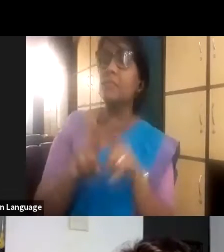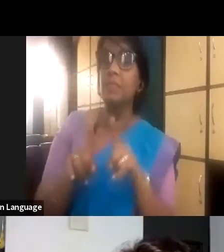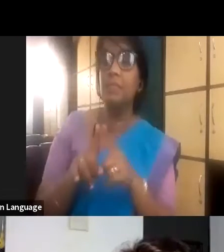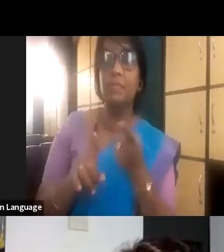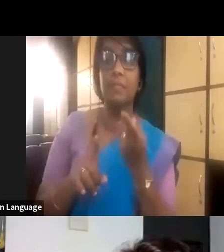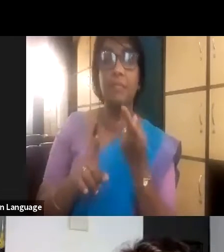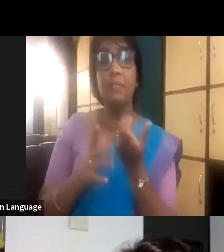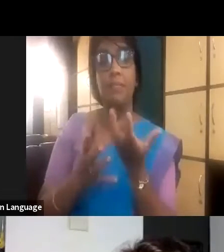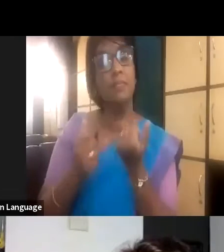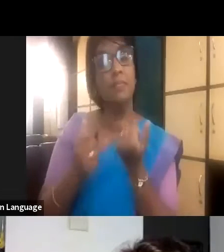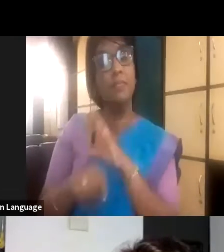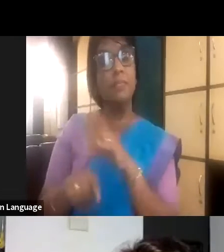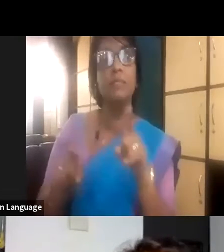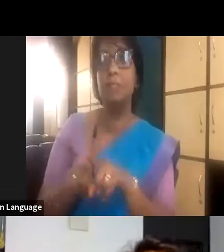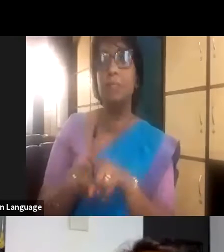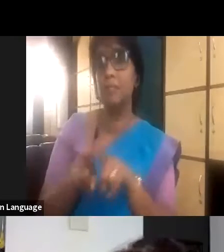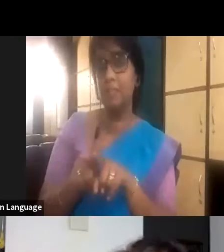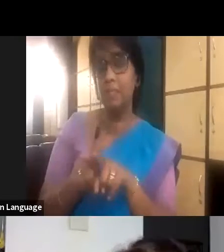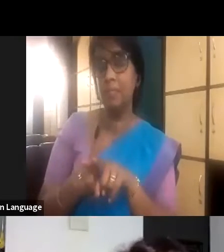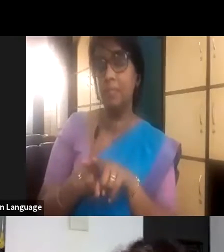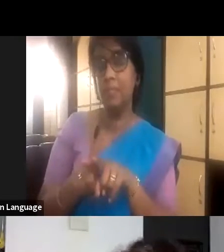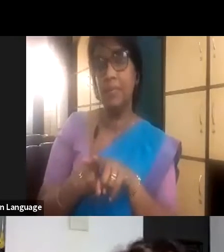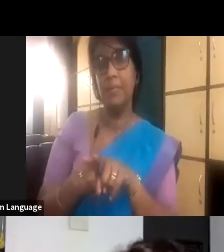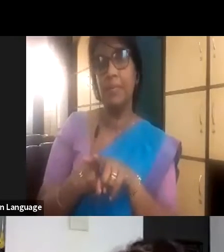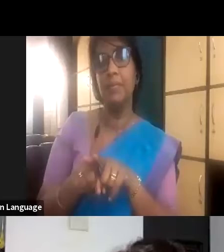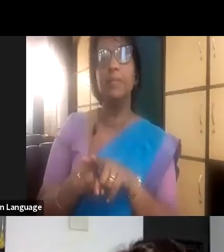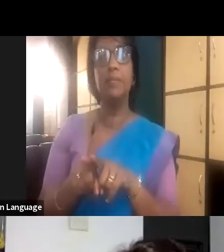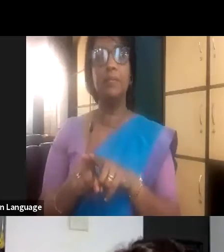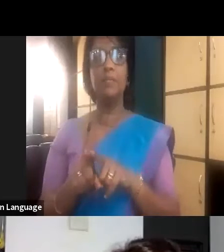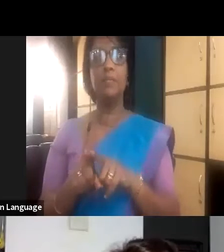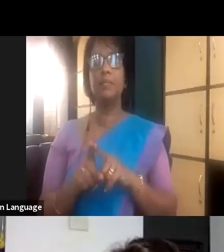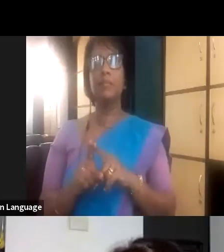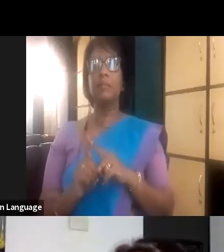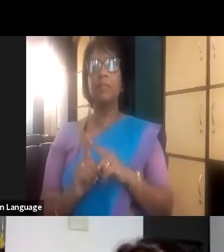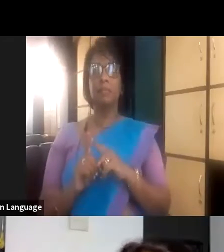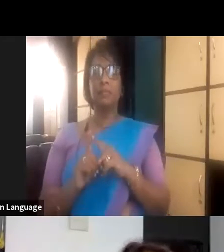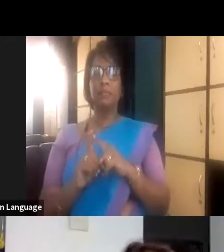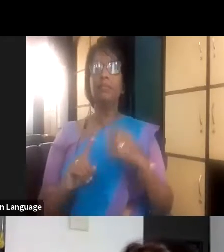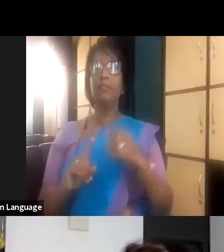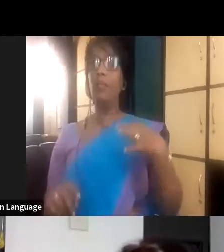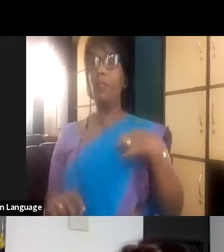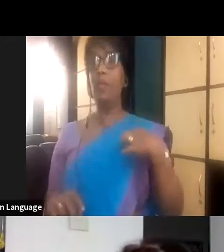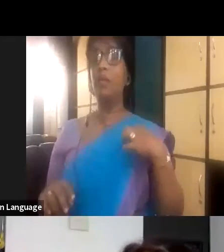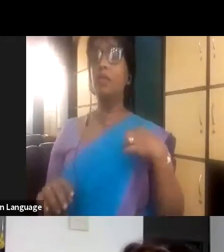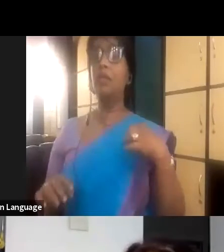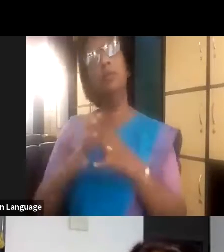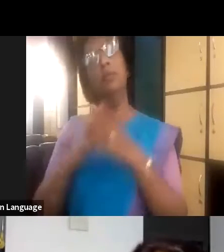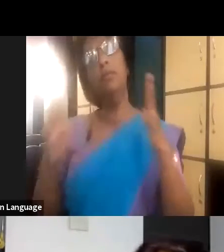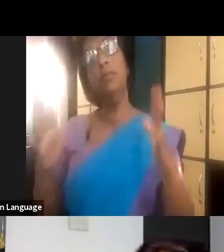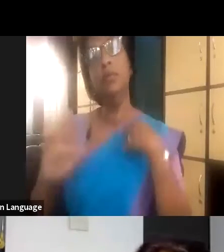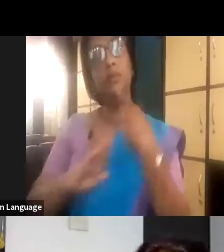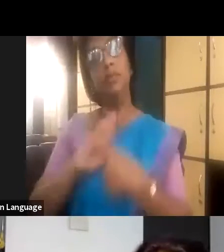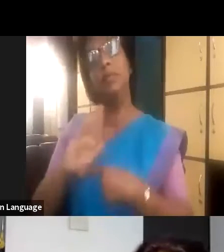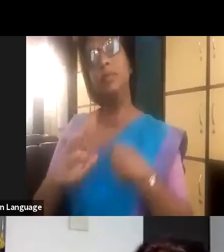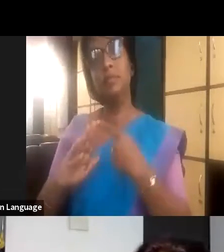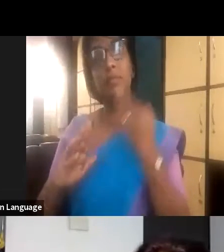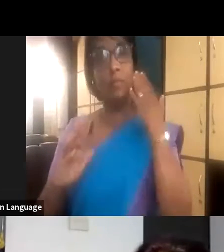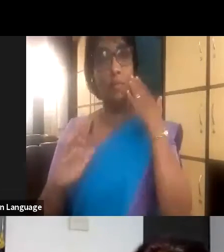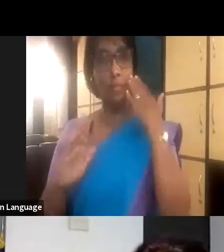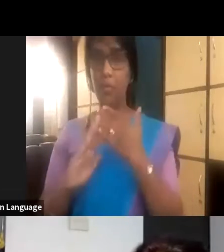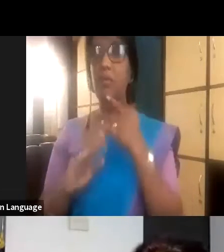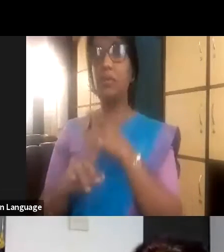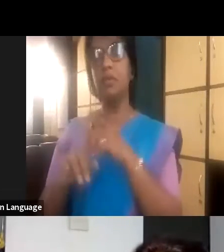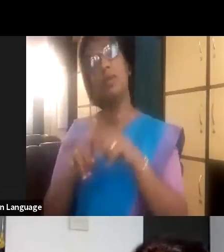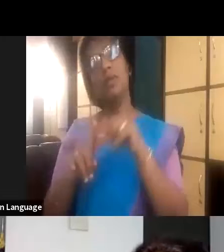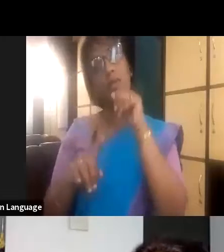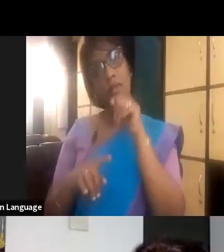of clothing rental as opposed to clothing purchase. But what I'm trying to say is, in the Sri Lankan context, we will have to actually, probably one